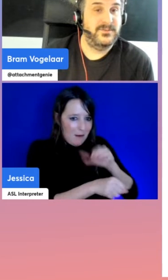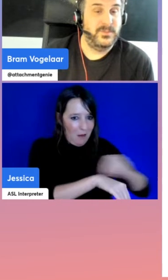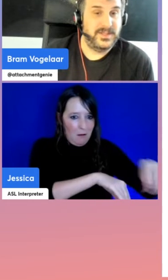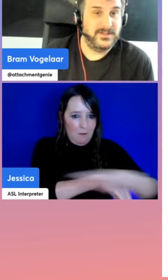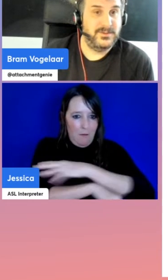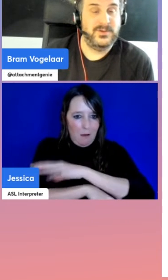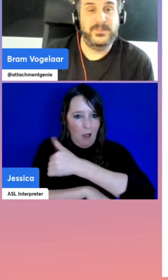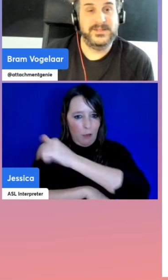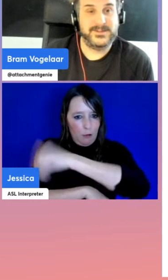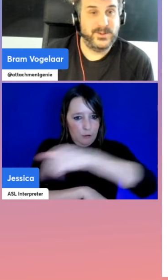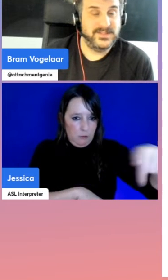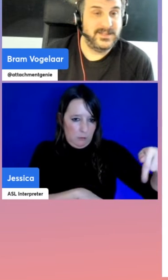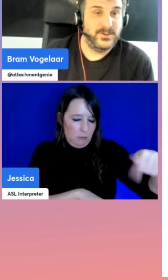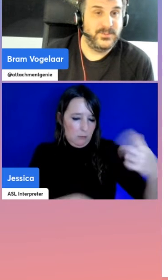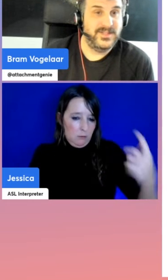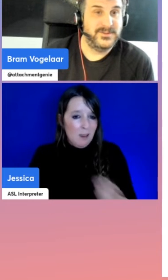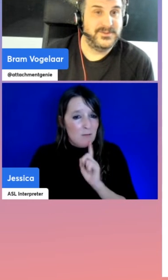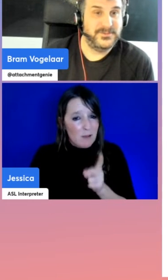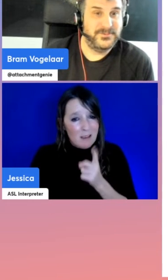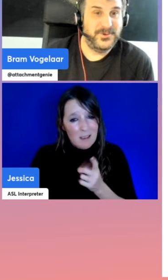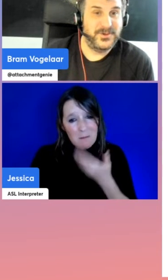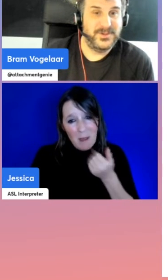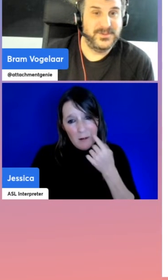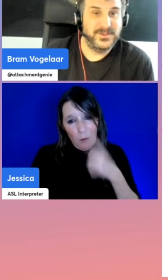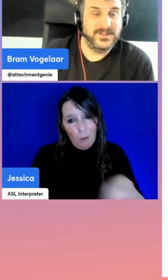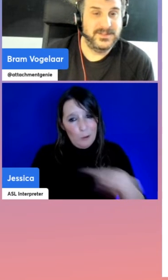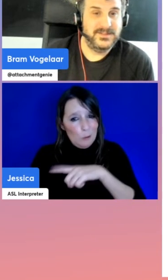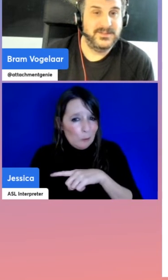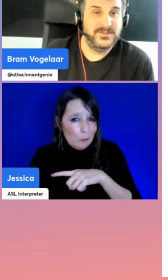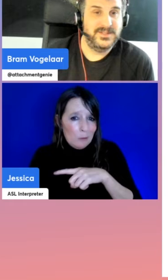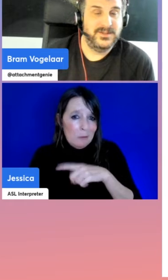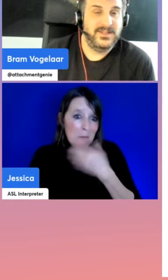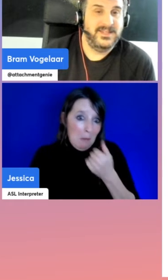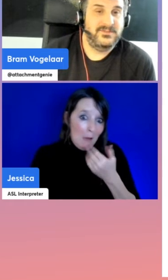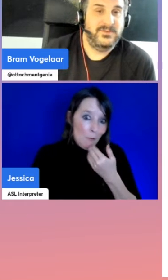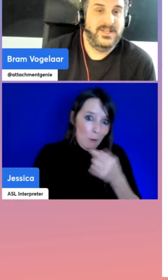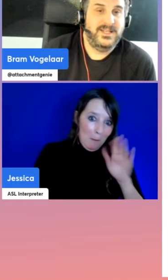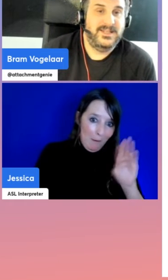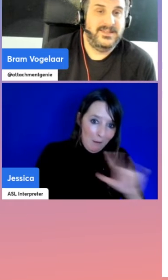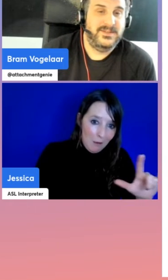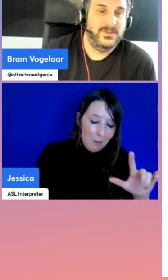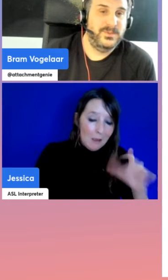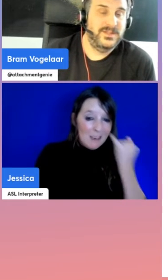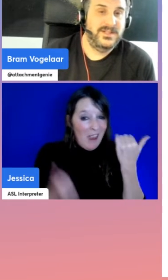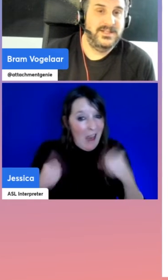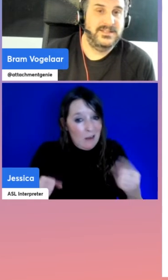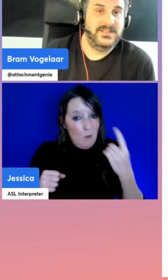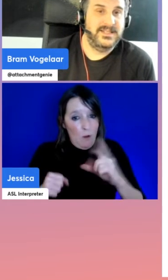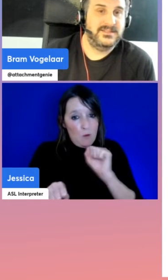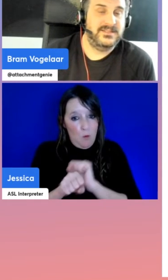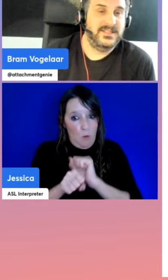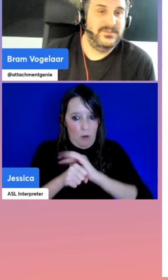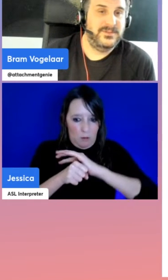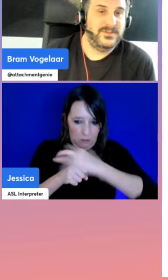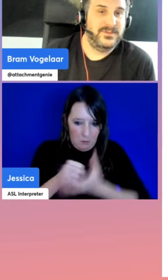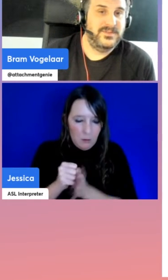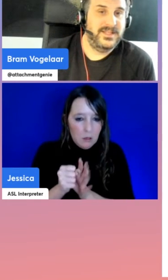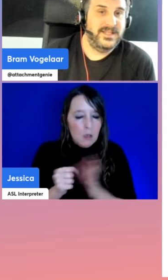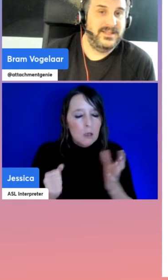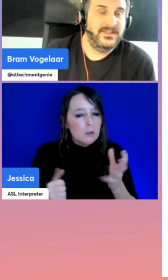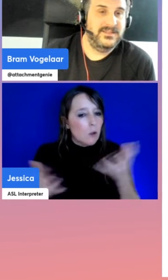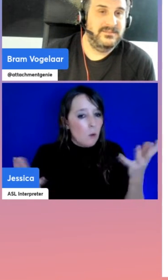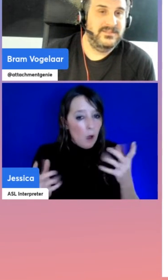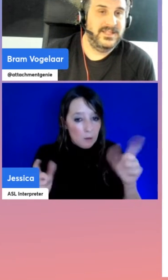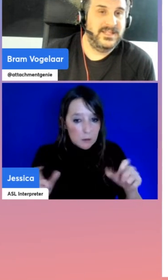That's better for Bill or Bill's colleagues that hopefully also work around the world. So the only thing that we really need to do, change our default